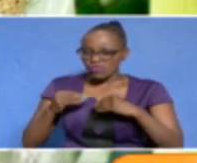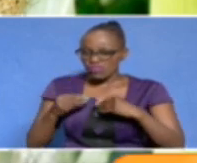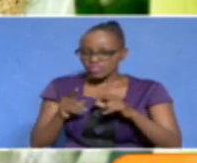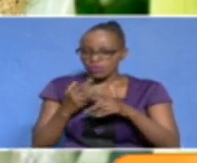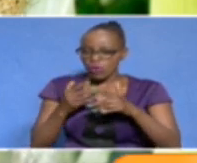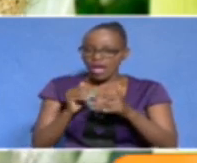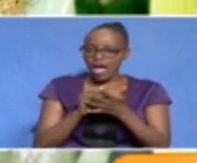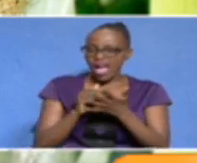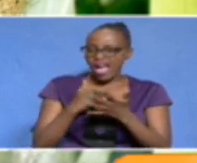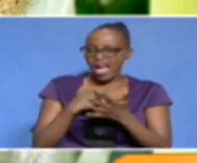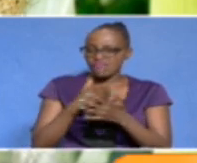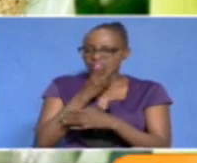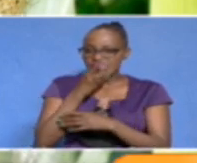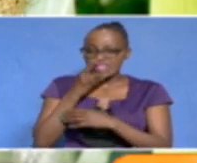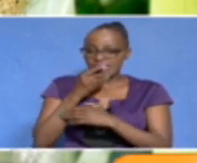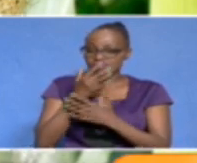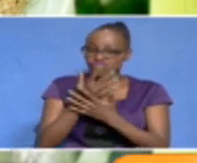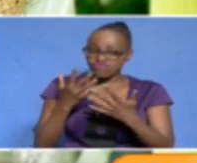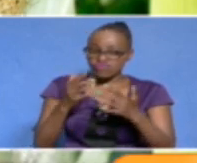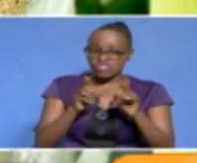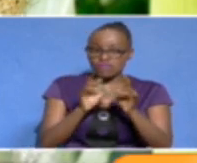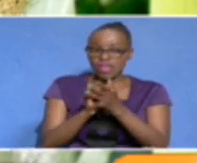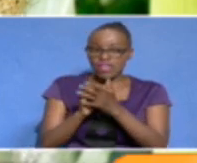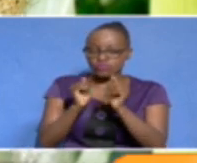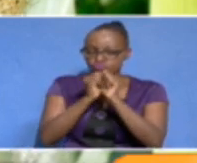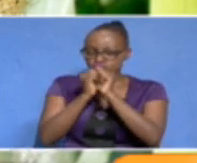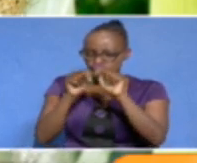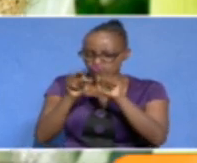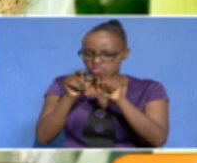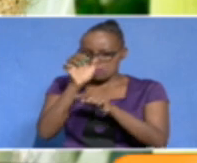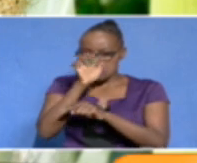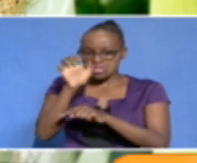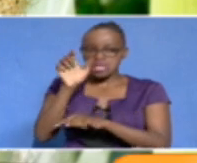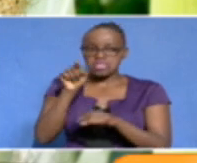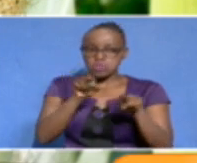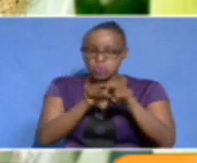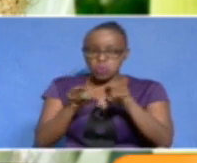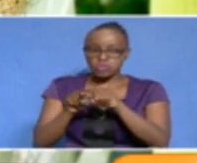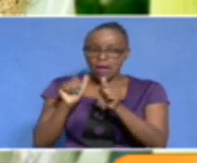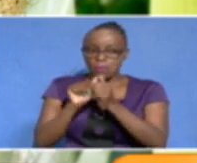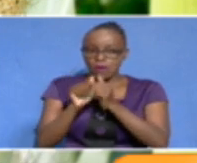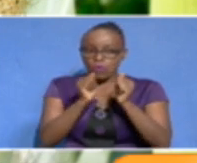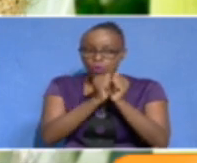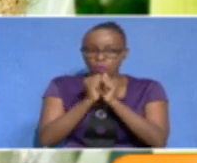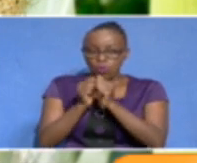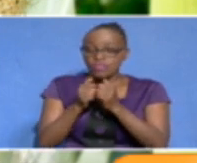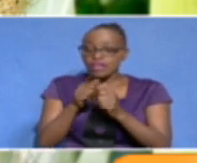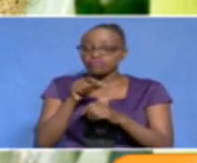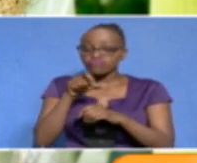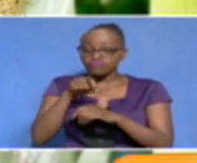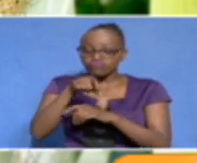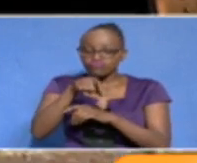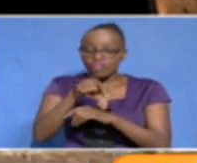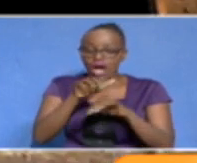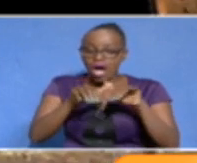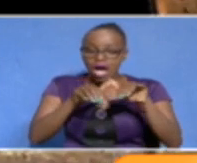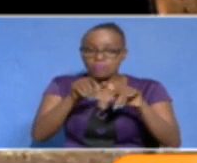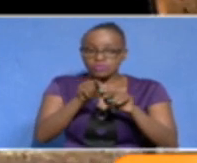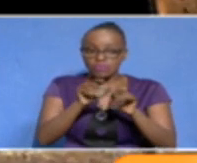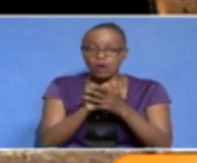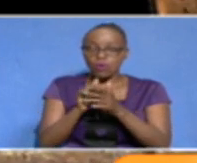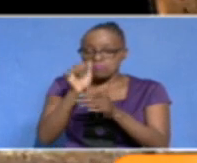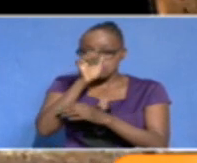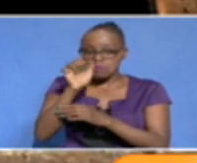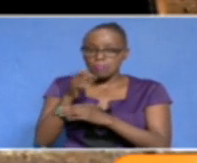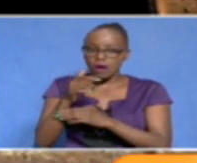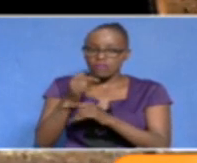a drying facility. Maize with soil and moles will also be rejected. And maize with live insects will also be rejected. Maize farmers who